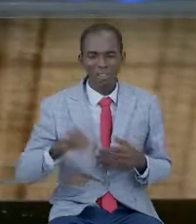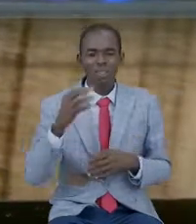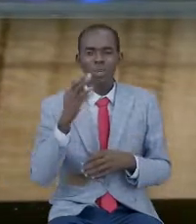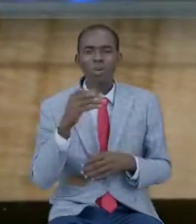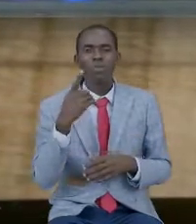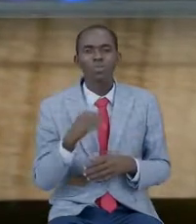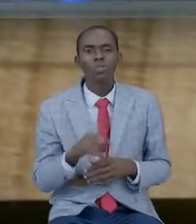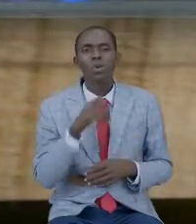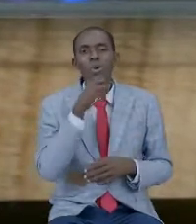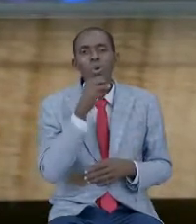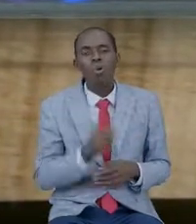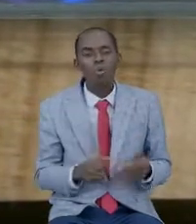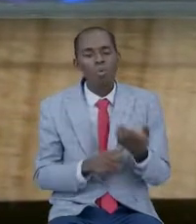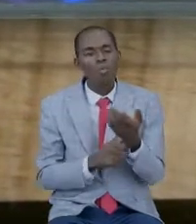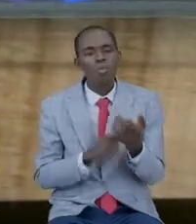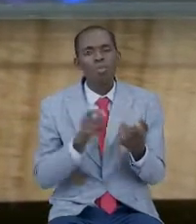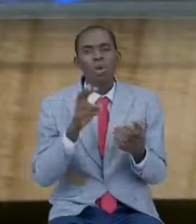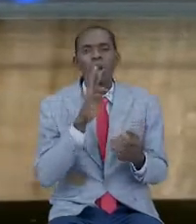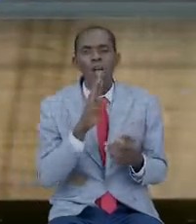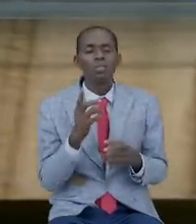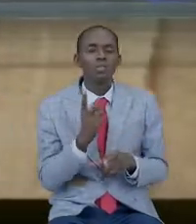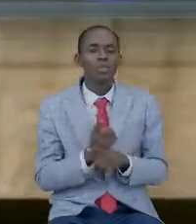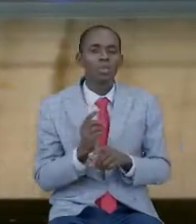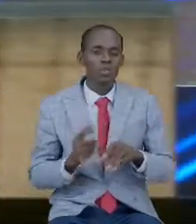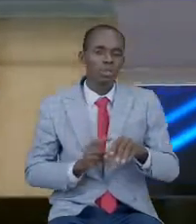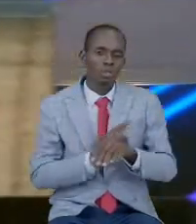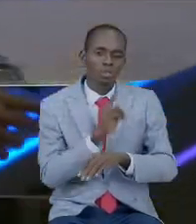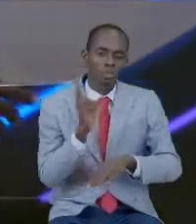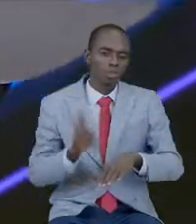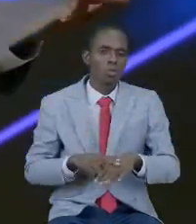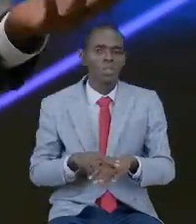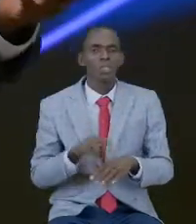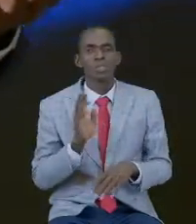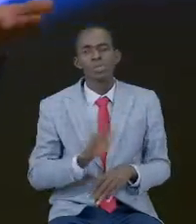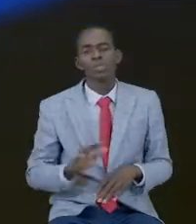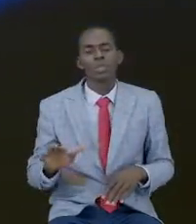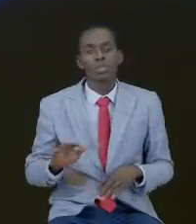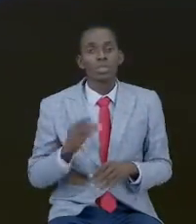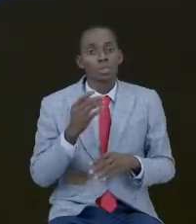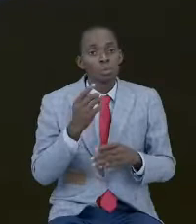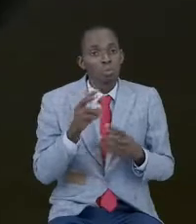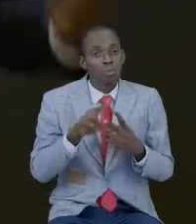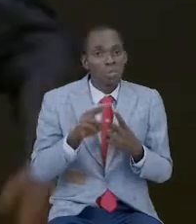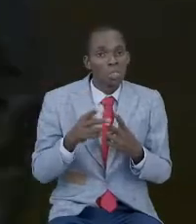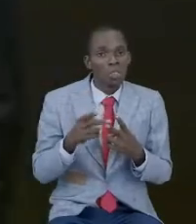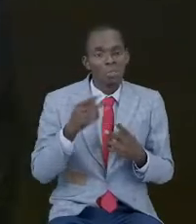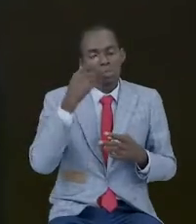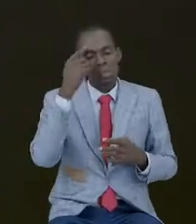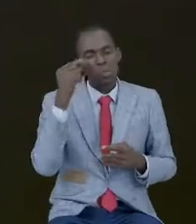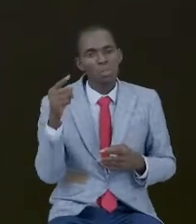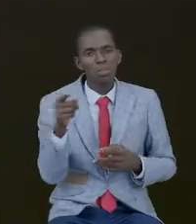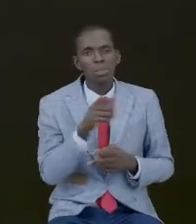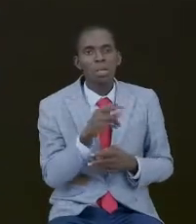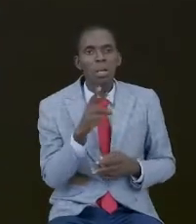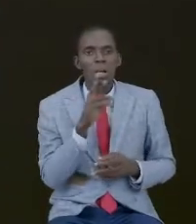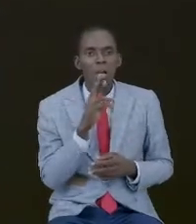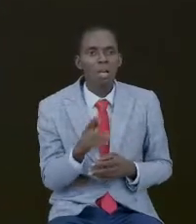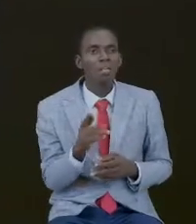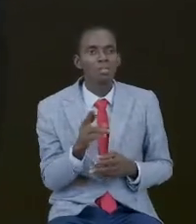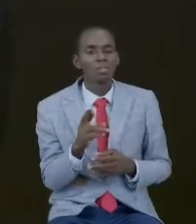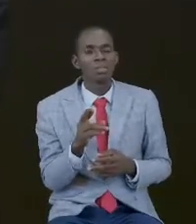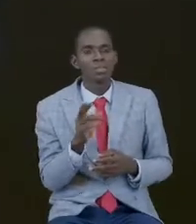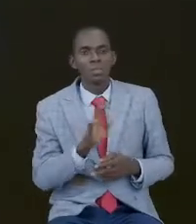are nominal children. That's why he said, neither because they are seed, they are the seed